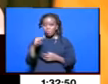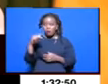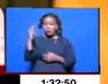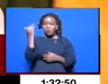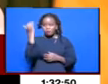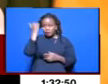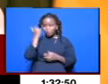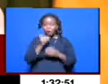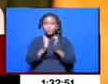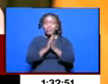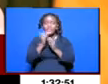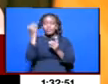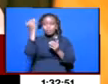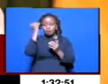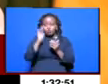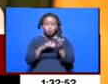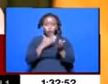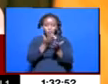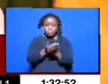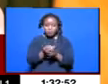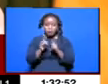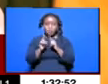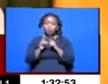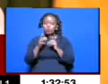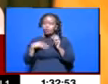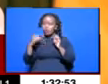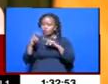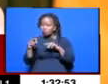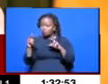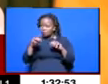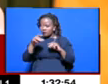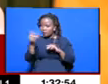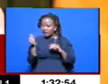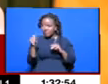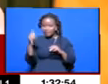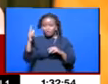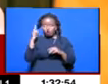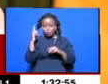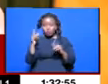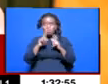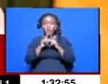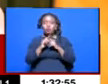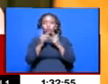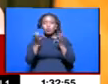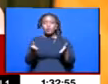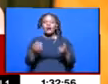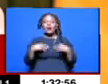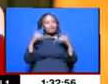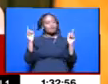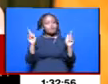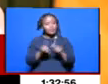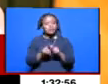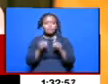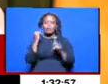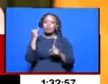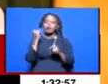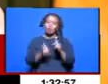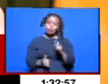have looked at the relevant law, and I come to a similar conclusion